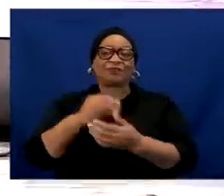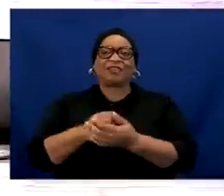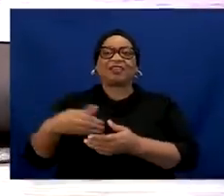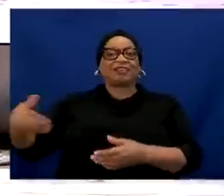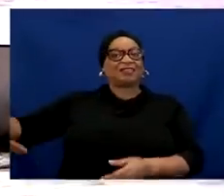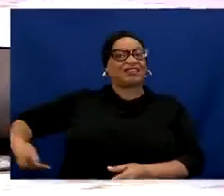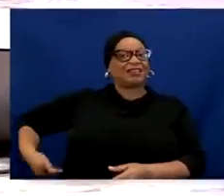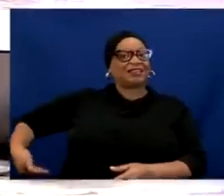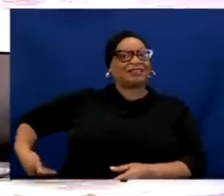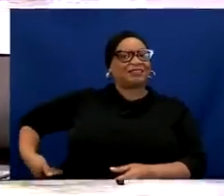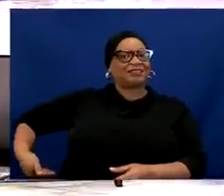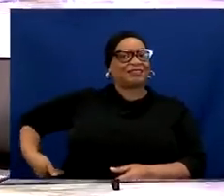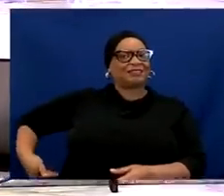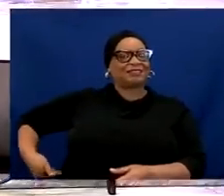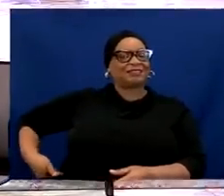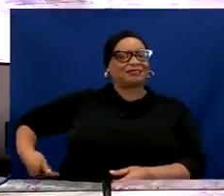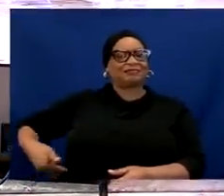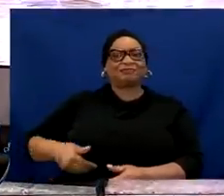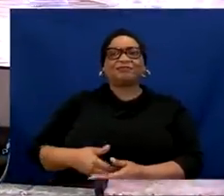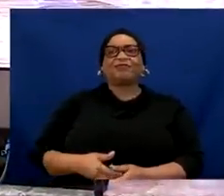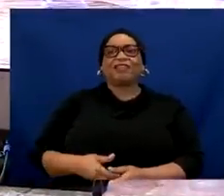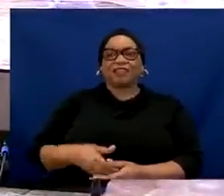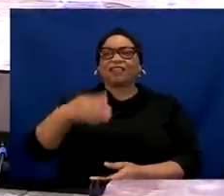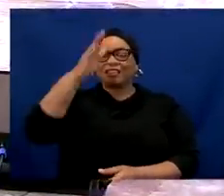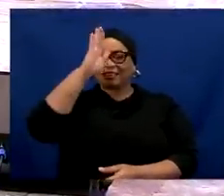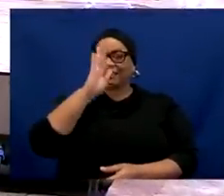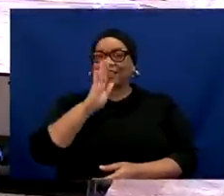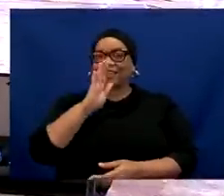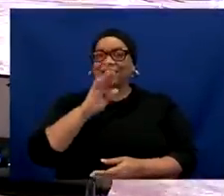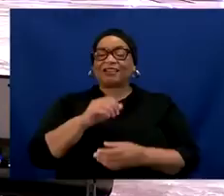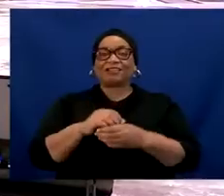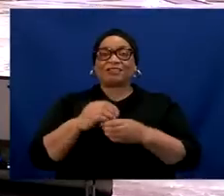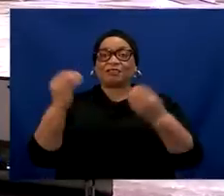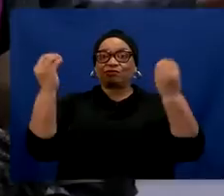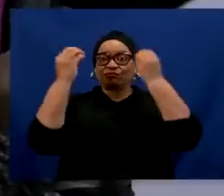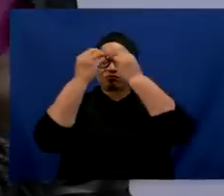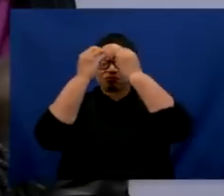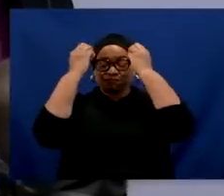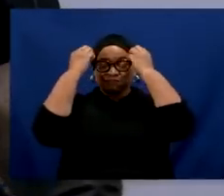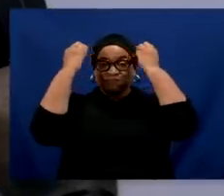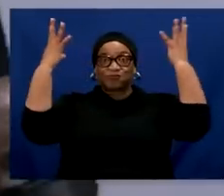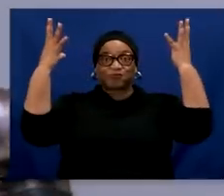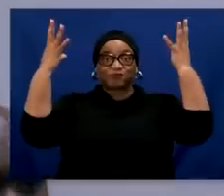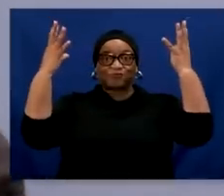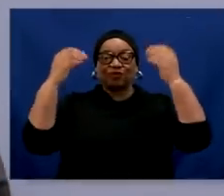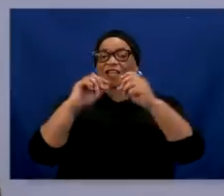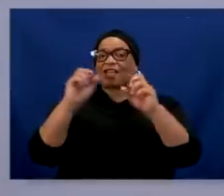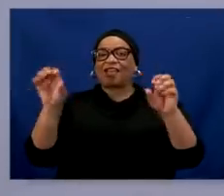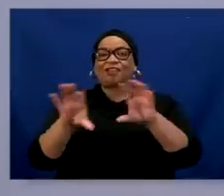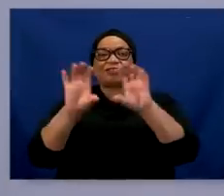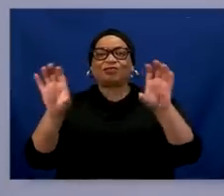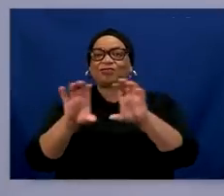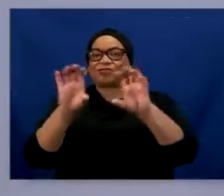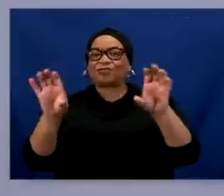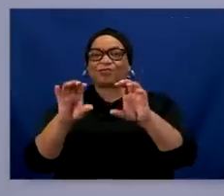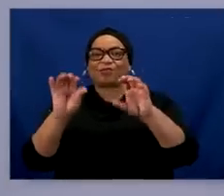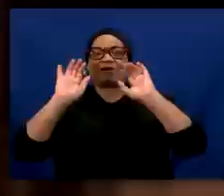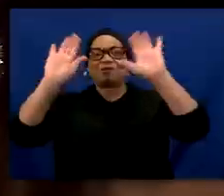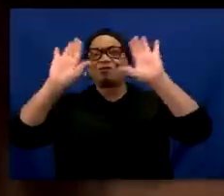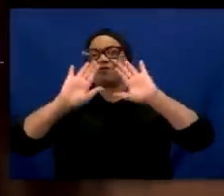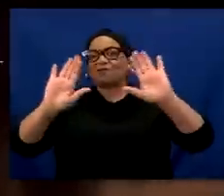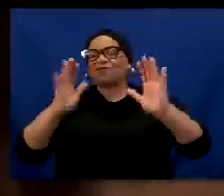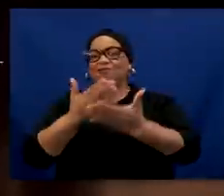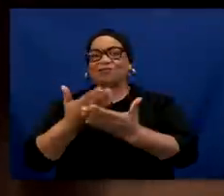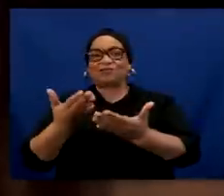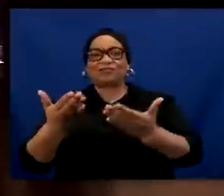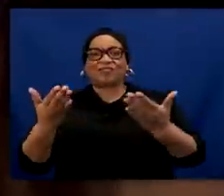feeling and a sneaking suspicion that God's about to blow your mind, that God's about to do the phenomenal, that God's about